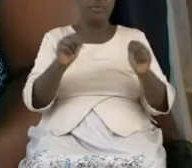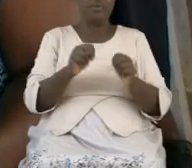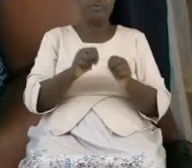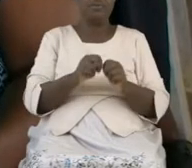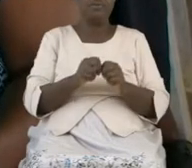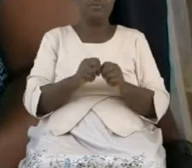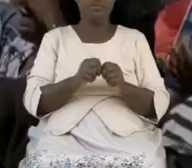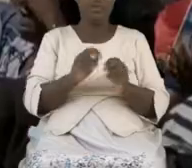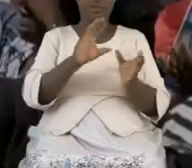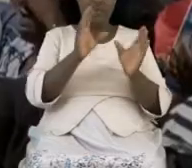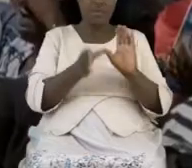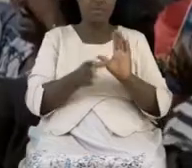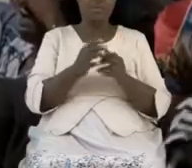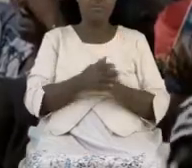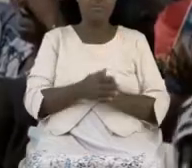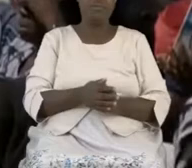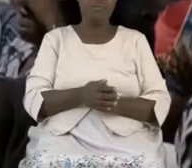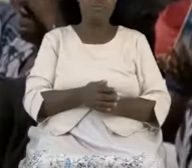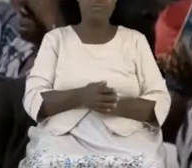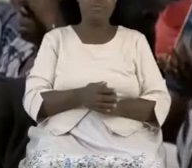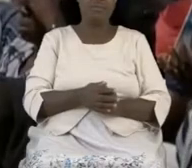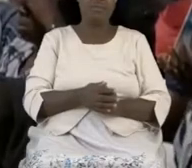conversion. The proving